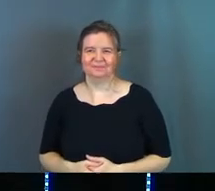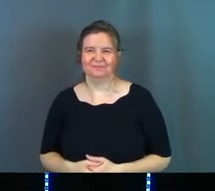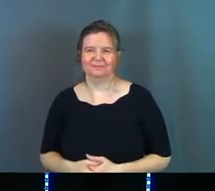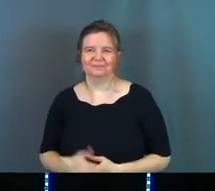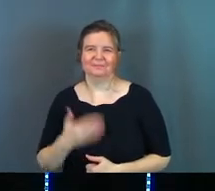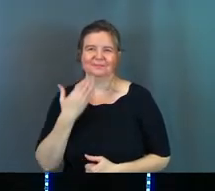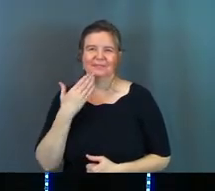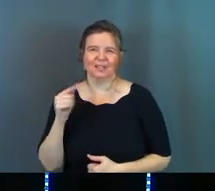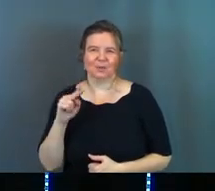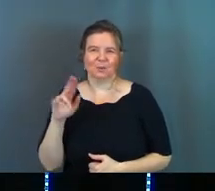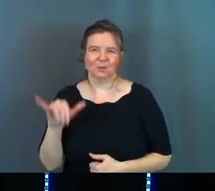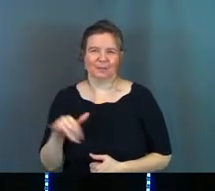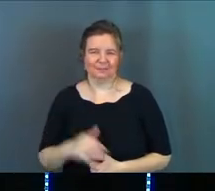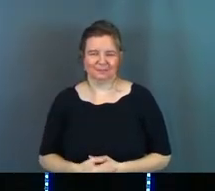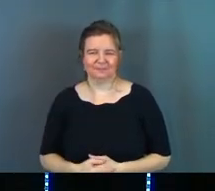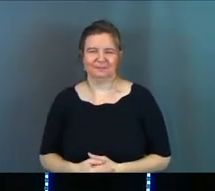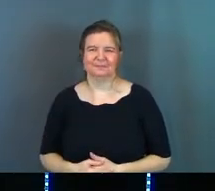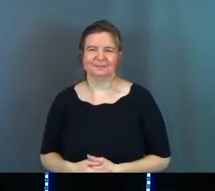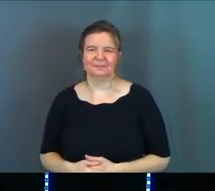Thank you, Tony.